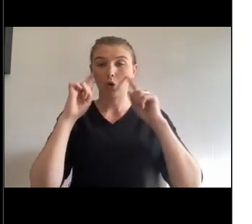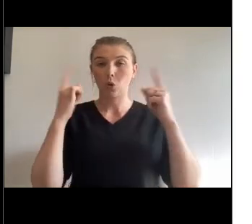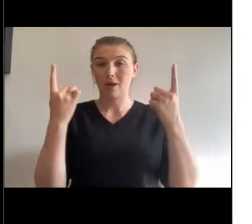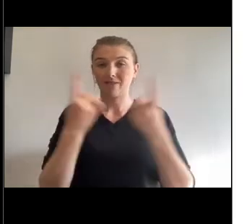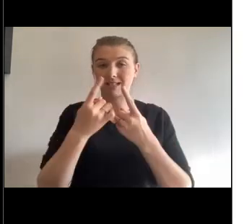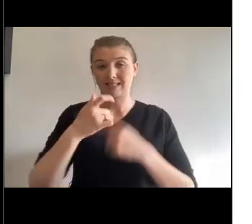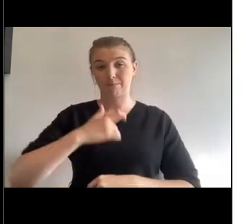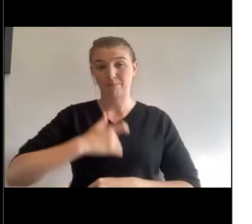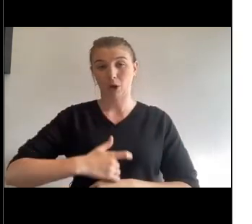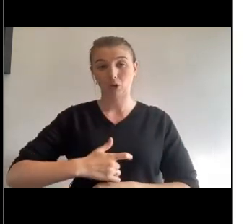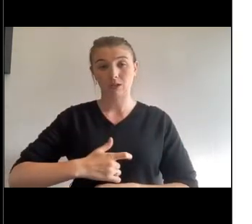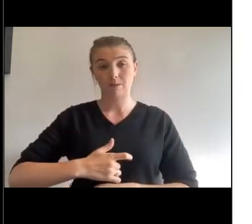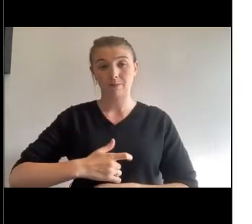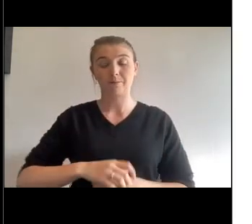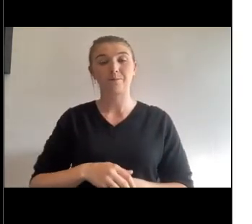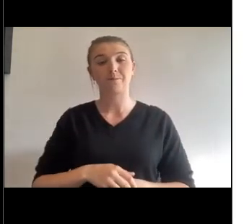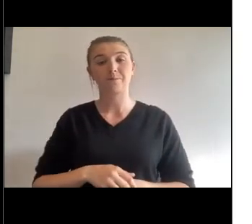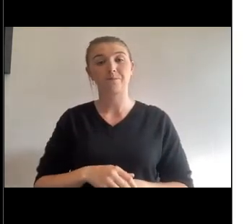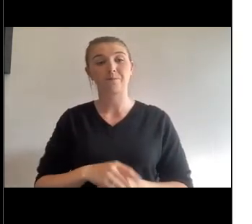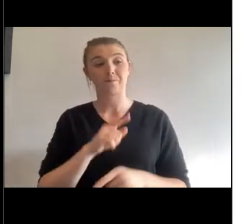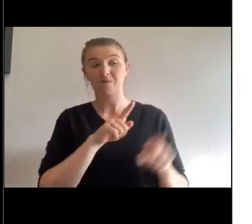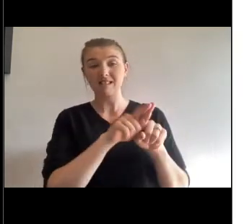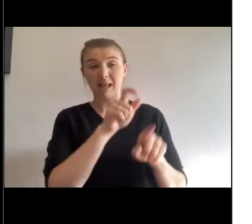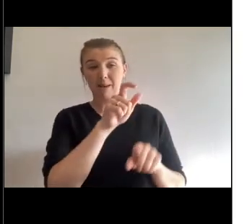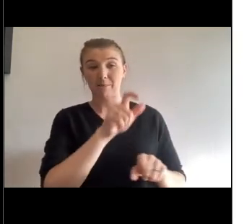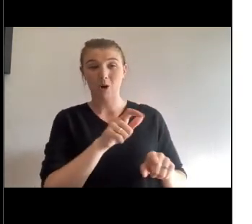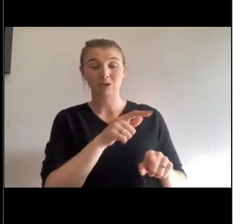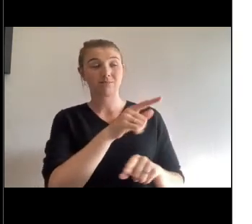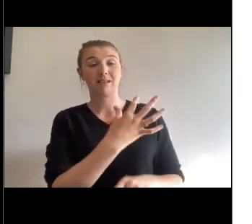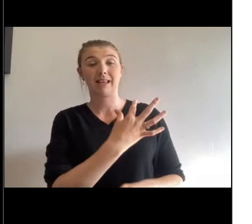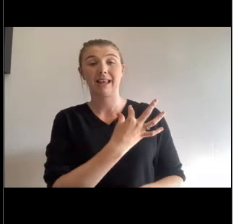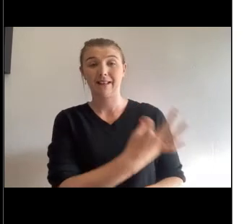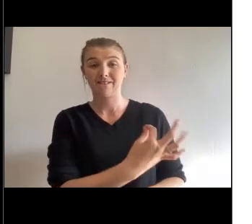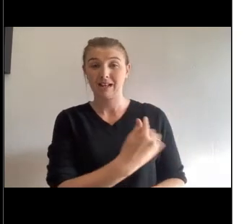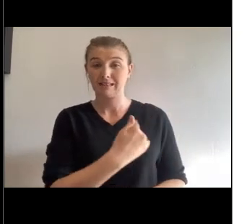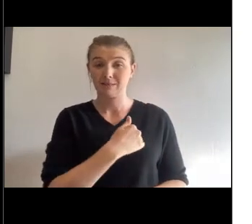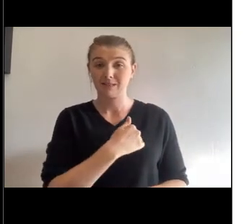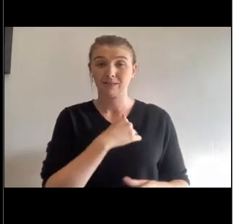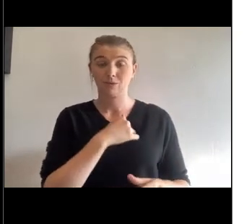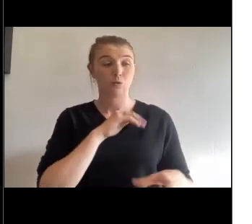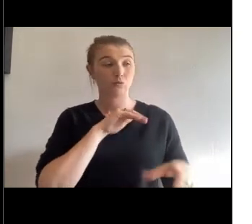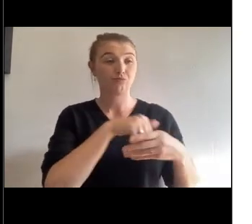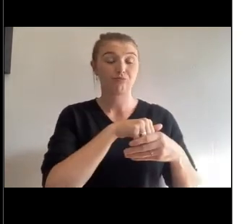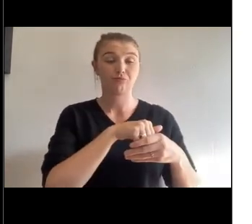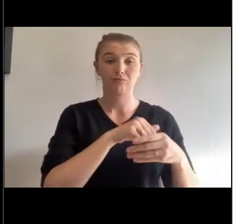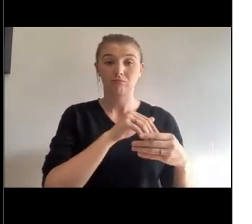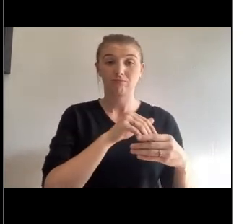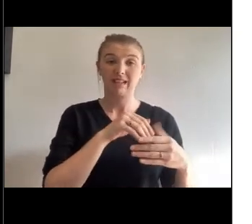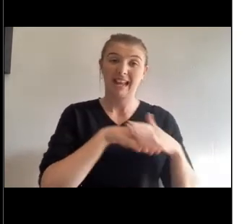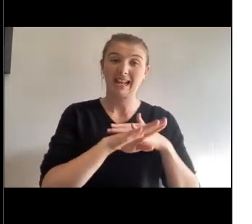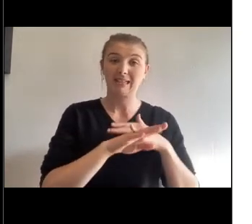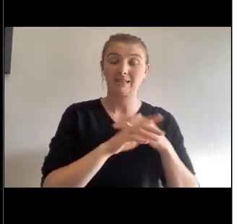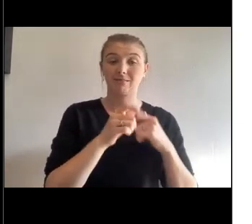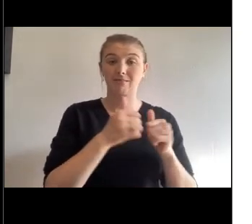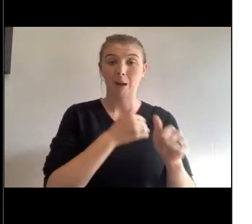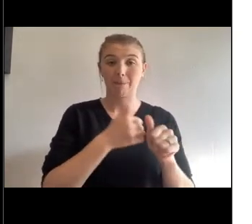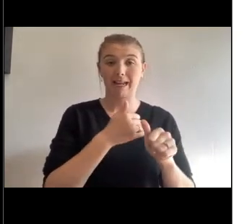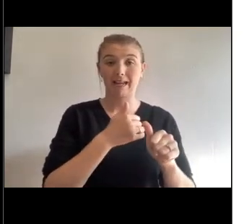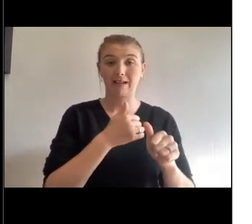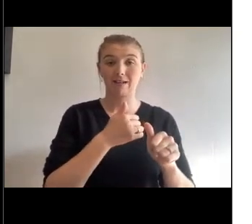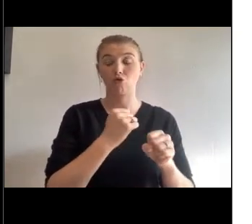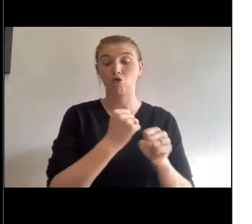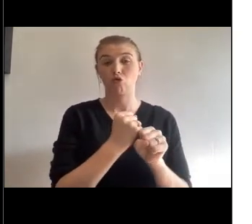universities. That same person invited me to be within the company itself, interviewing graduates, because my organic